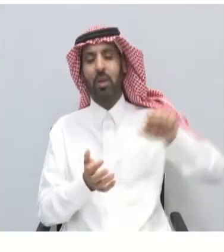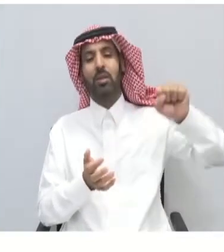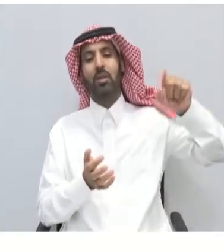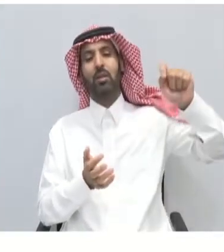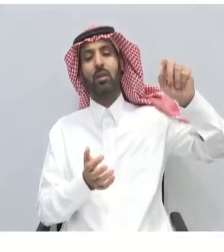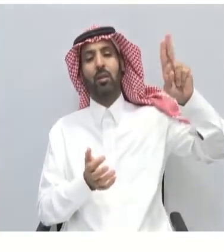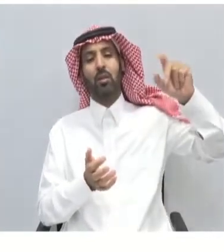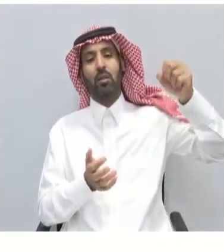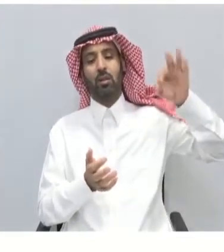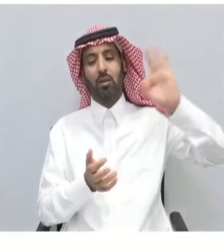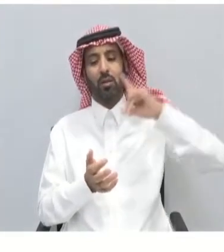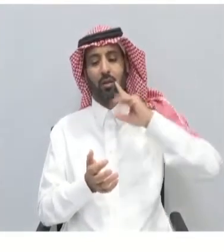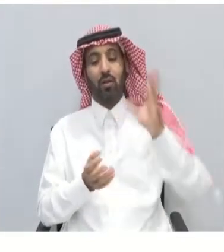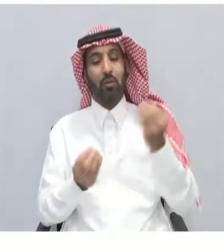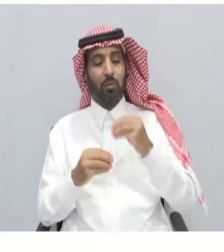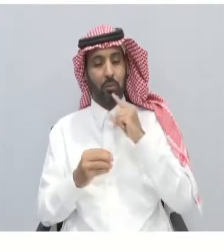time.